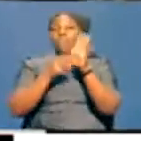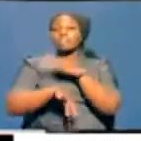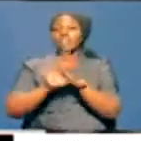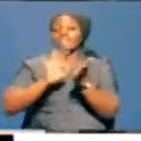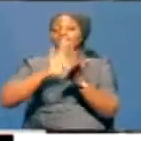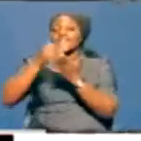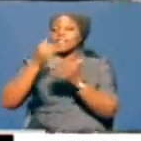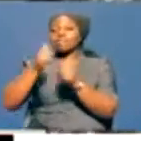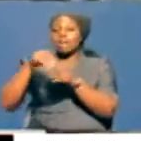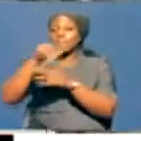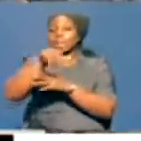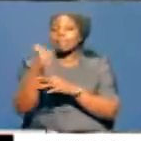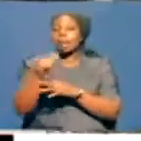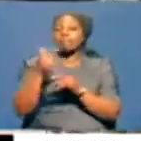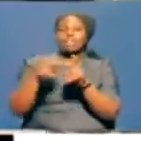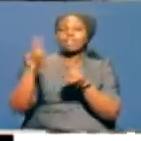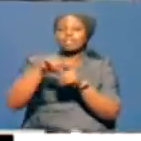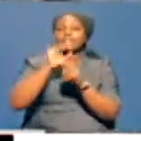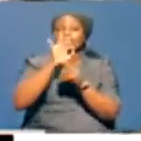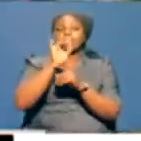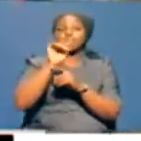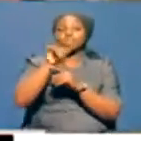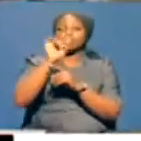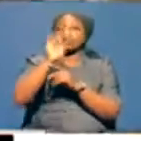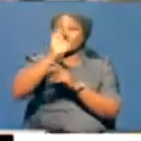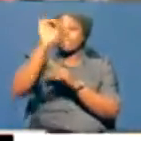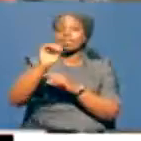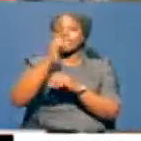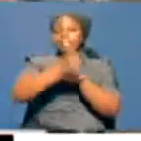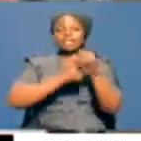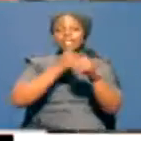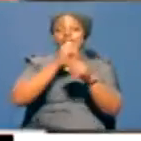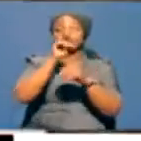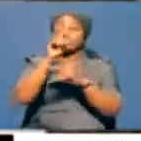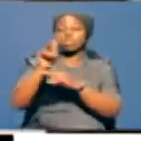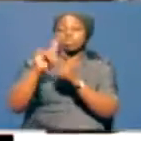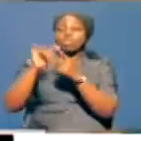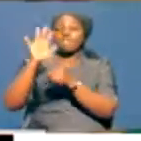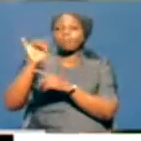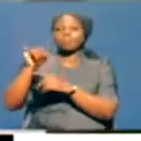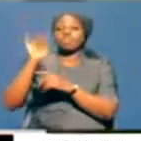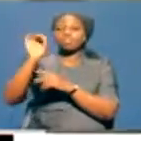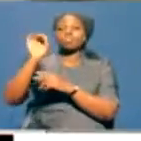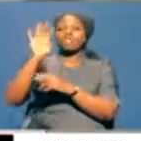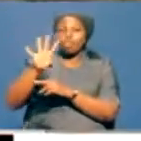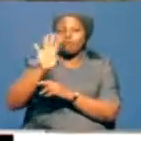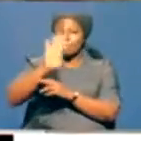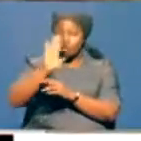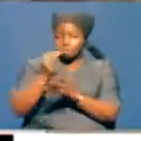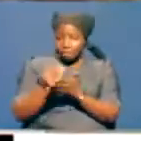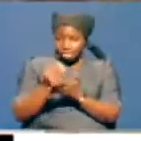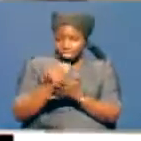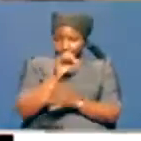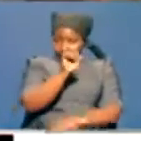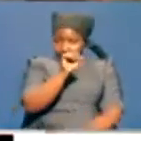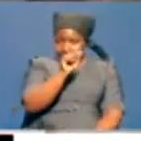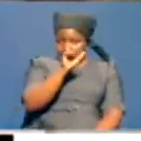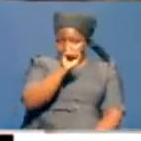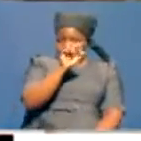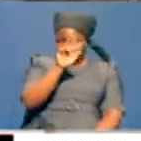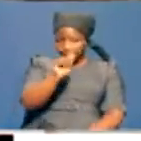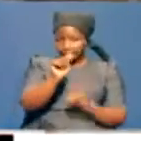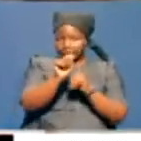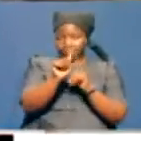increased 30.2% in 2020 to 5.04 billion shillings. The SACCO Society's regulatory